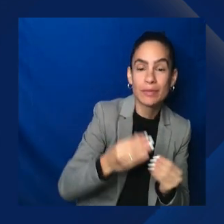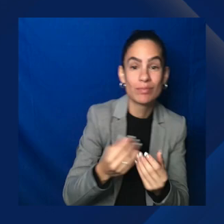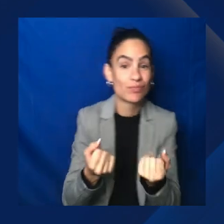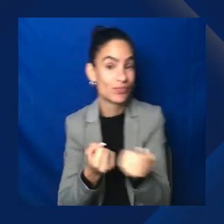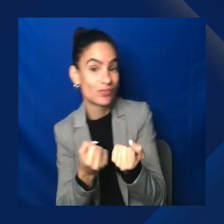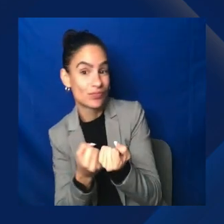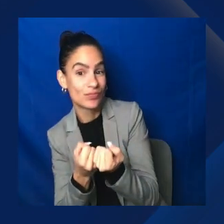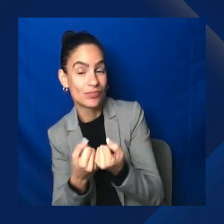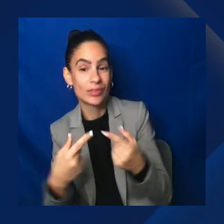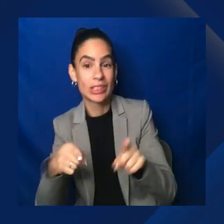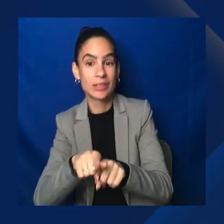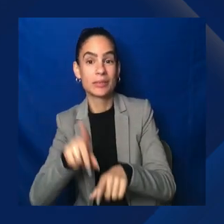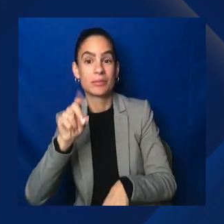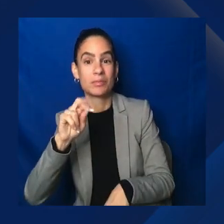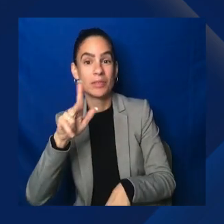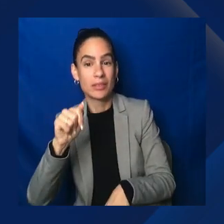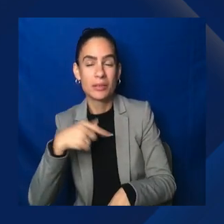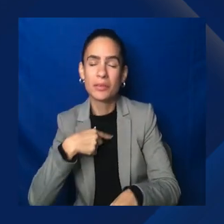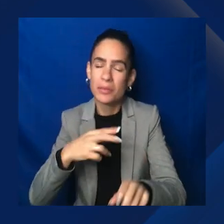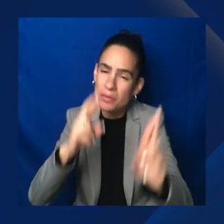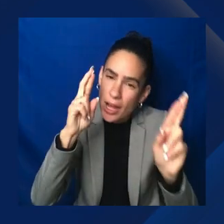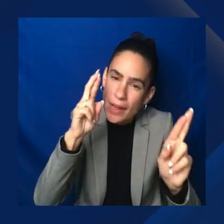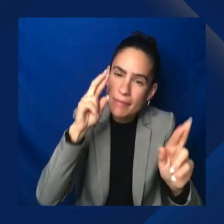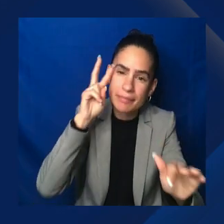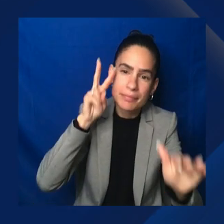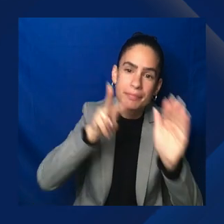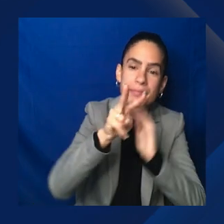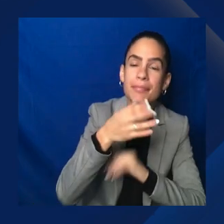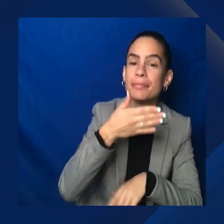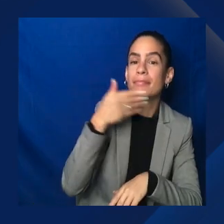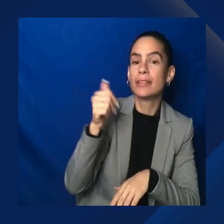babies. I hope you'll join me in the fight. Thank you.